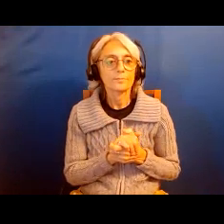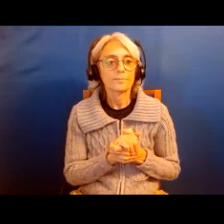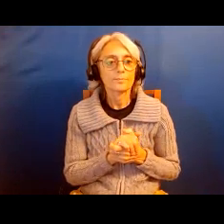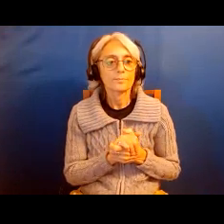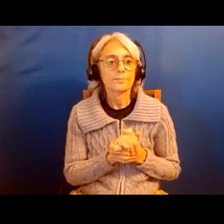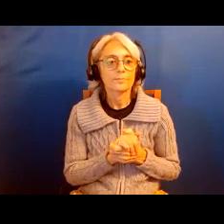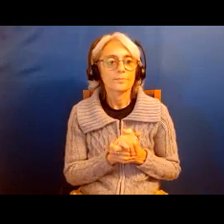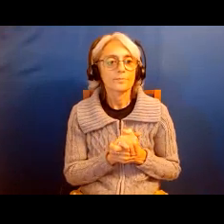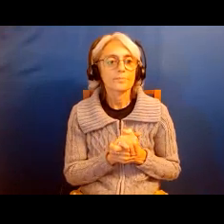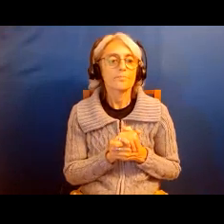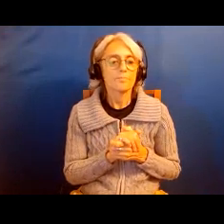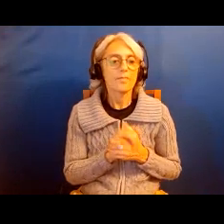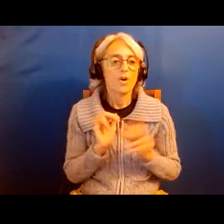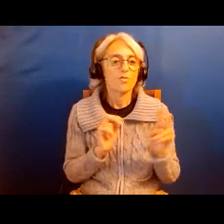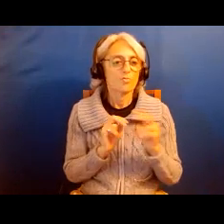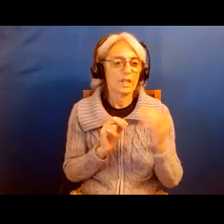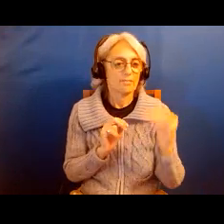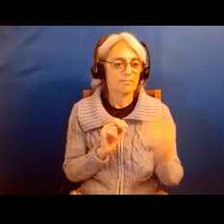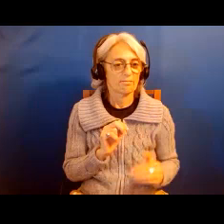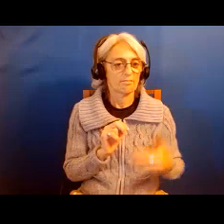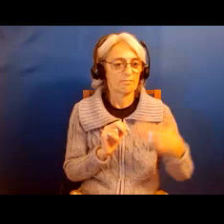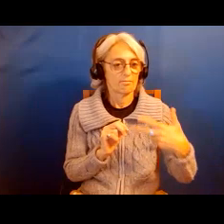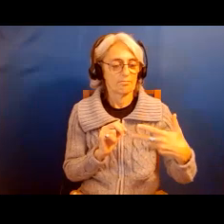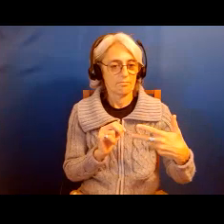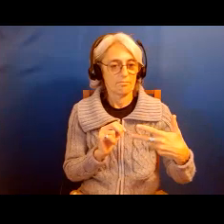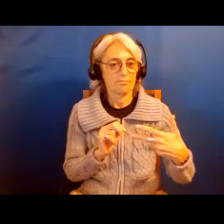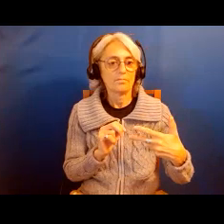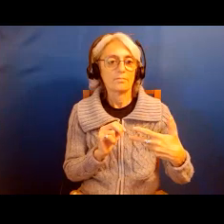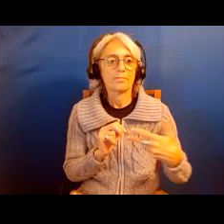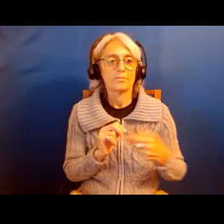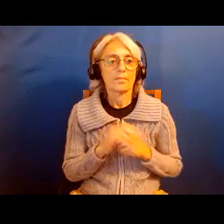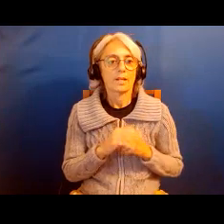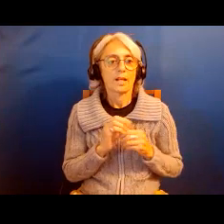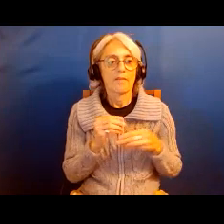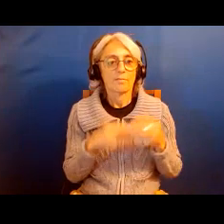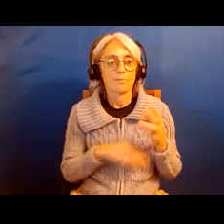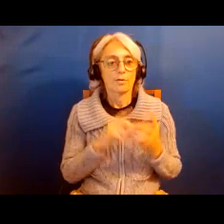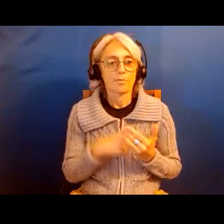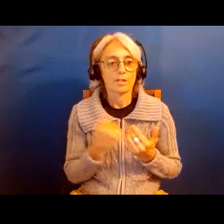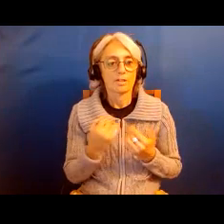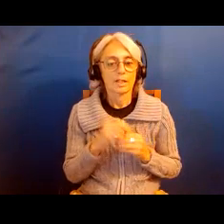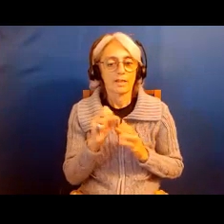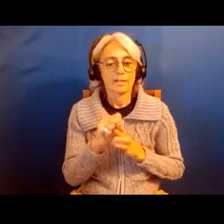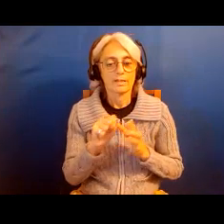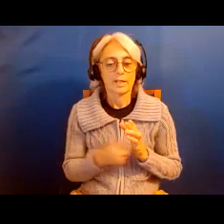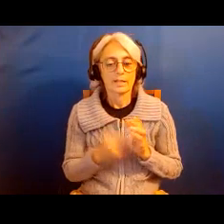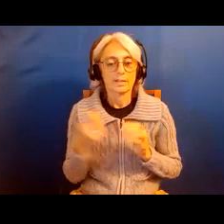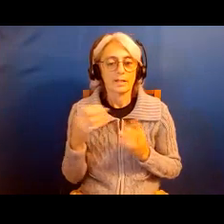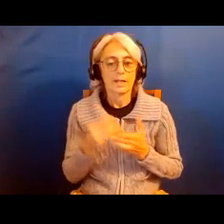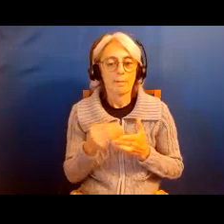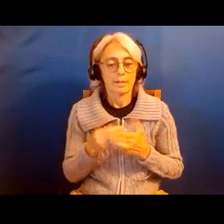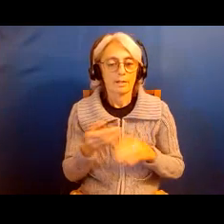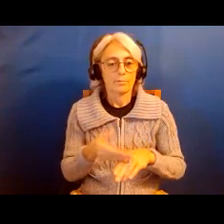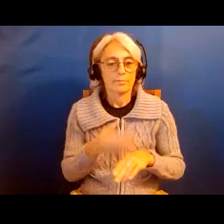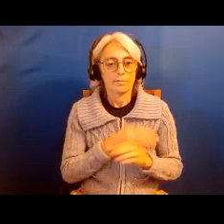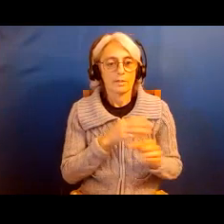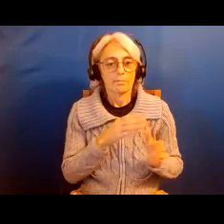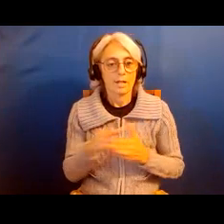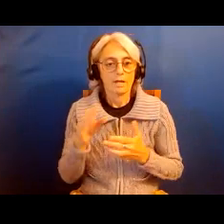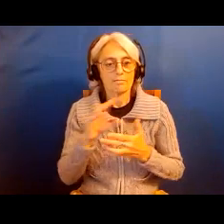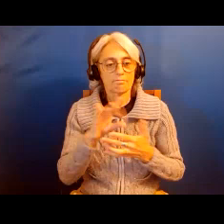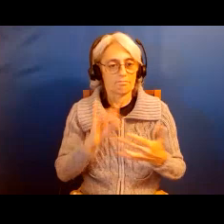Currently, the A&D program of projects is developed from a pool of projects listed in the state's capital improvement plan. Projects